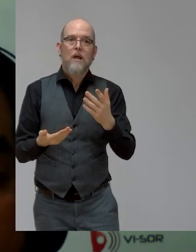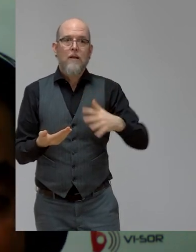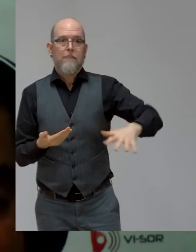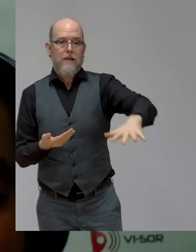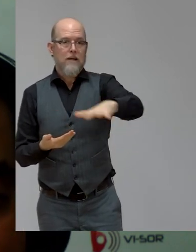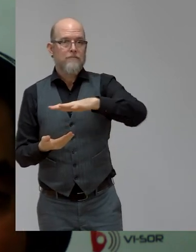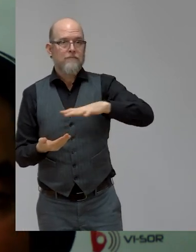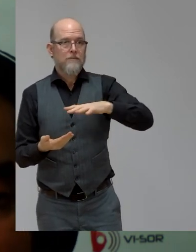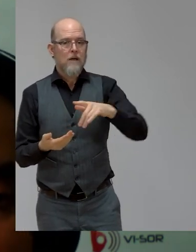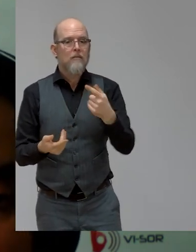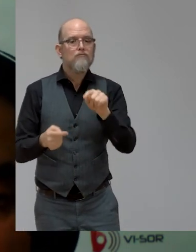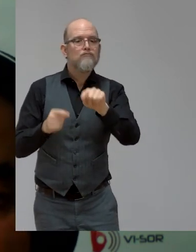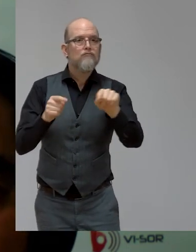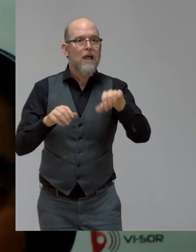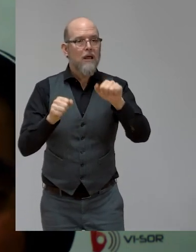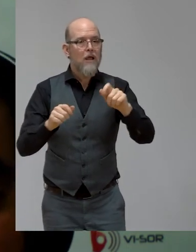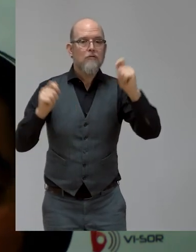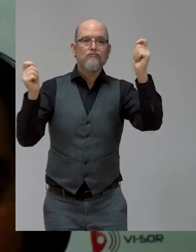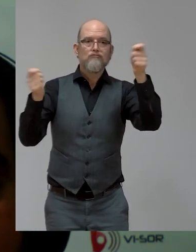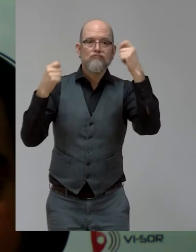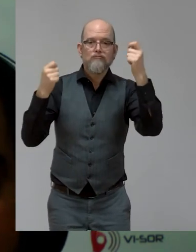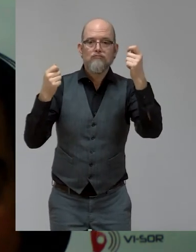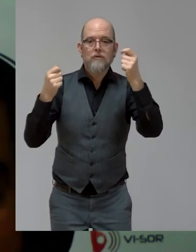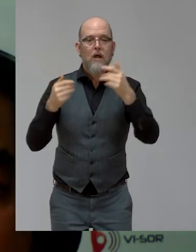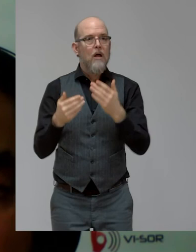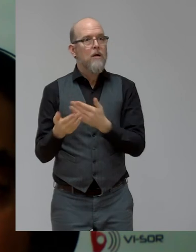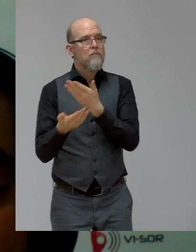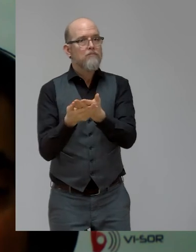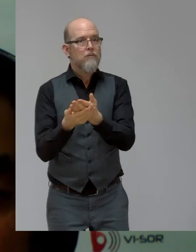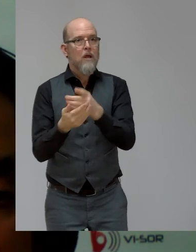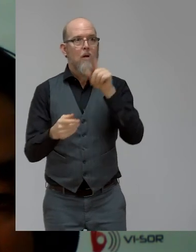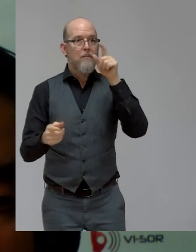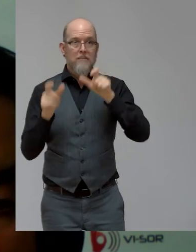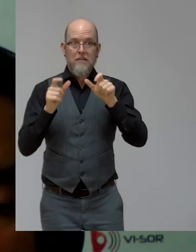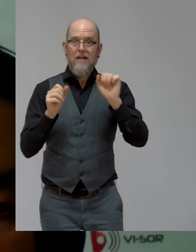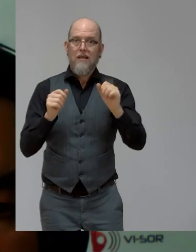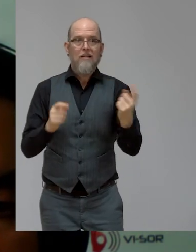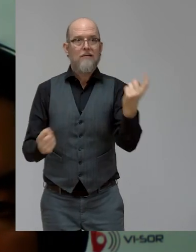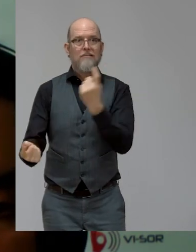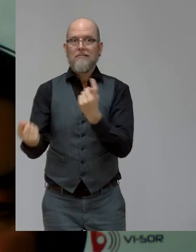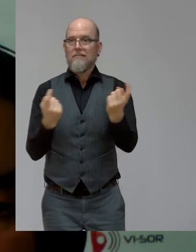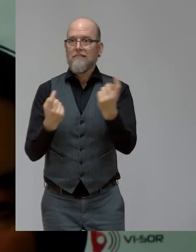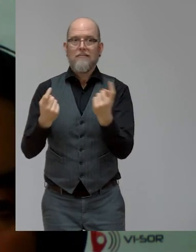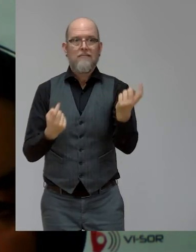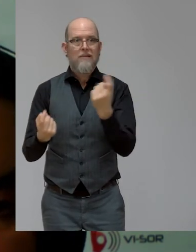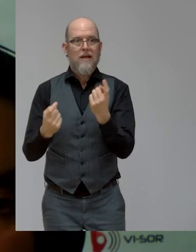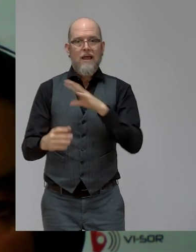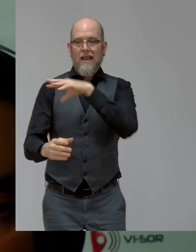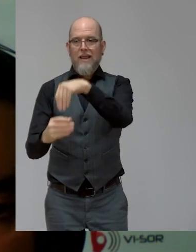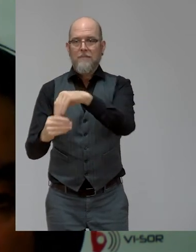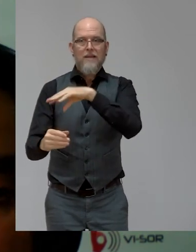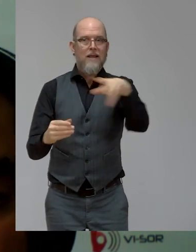projects, allowing the participation of its human capital and generating educational and labor